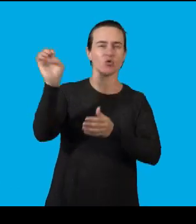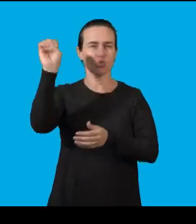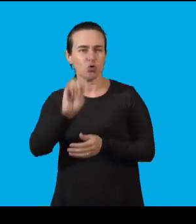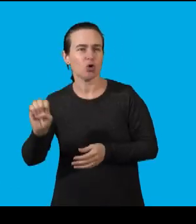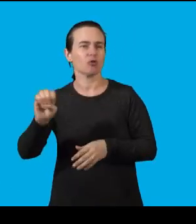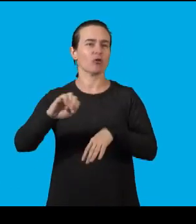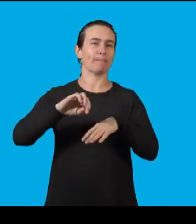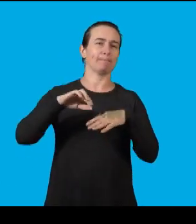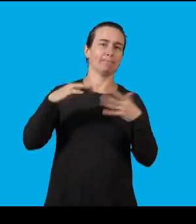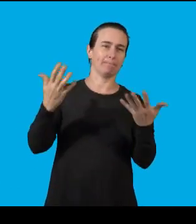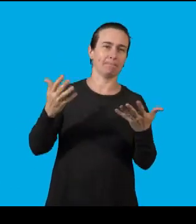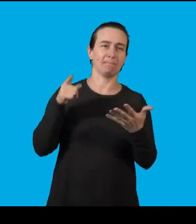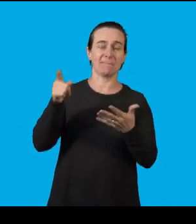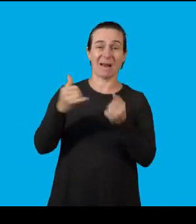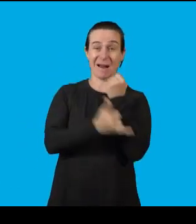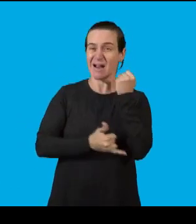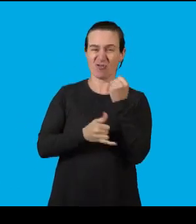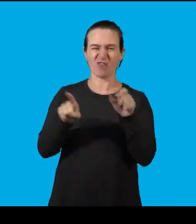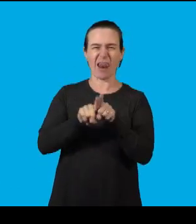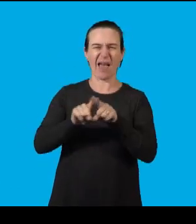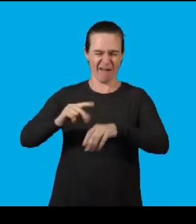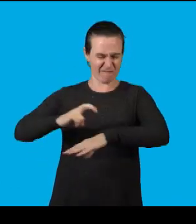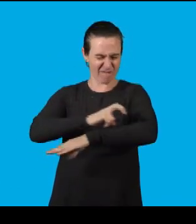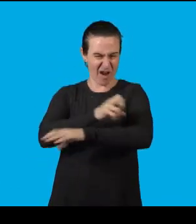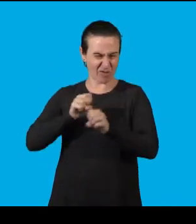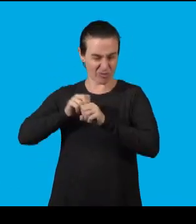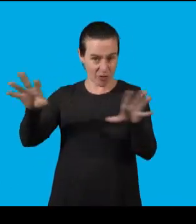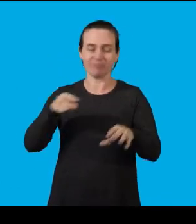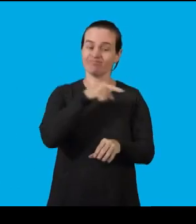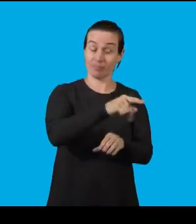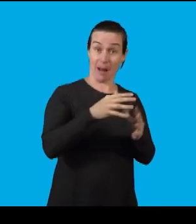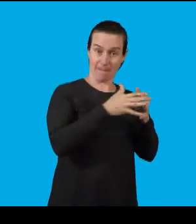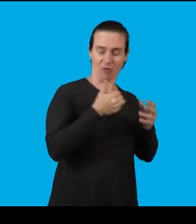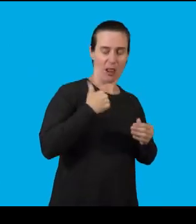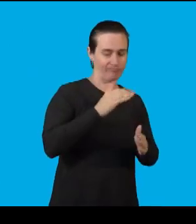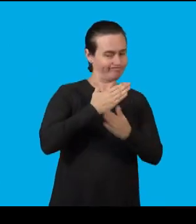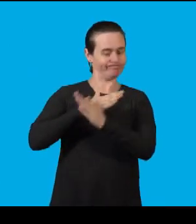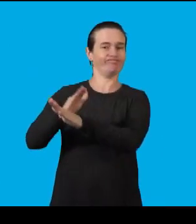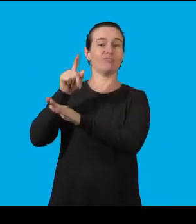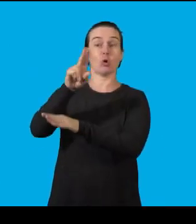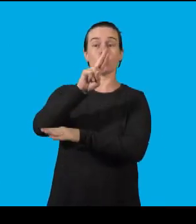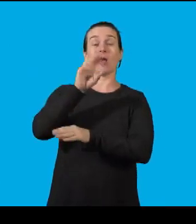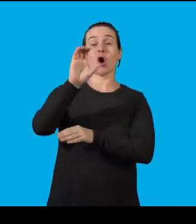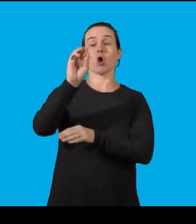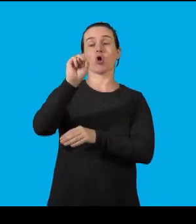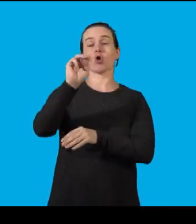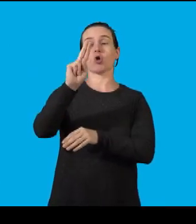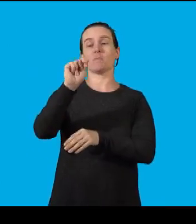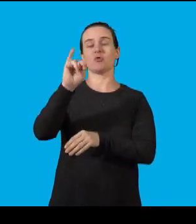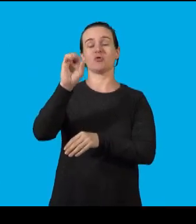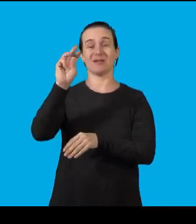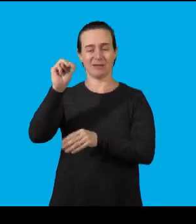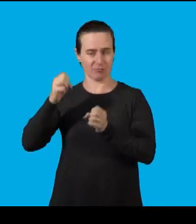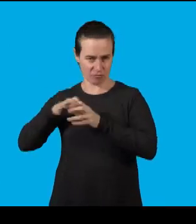European nations like an unstoppable virus. Now, if you look at the solution there, these are the possible